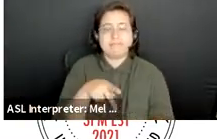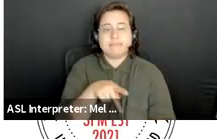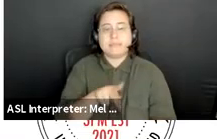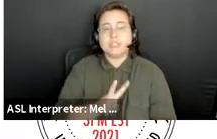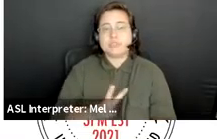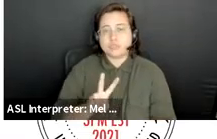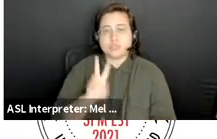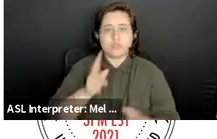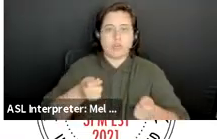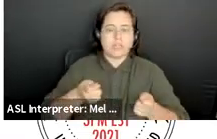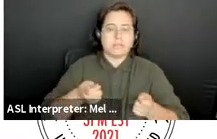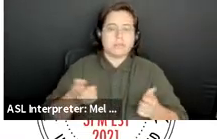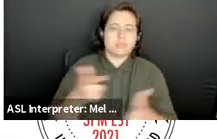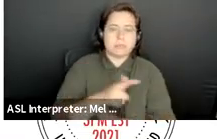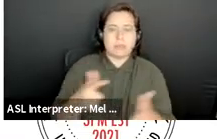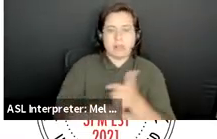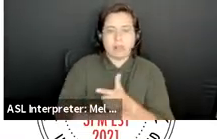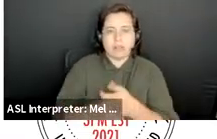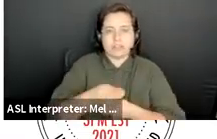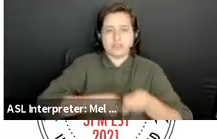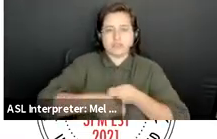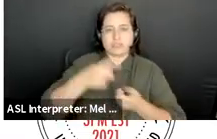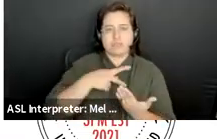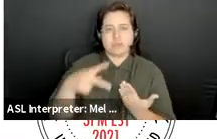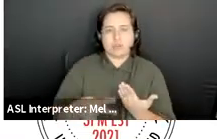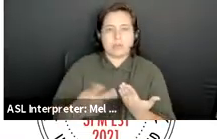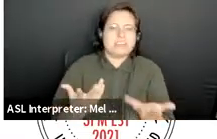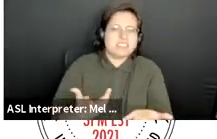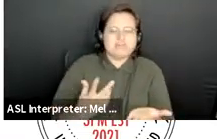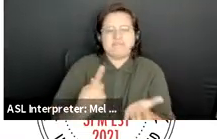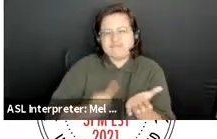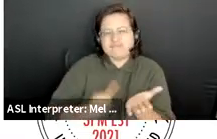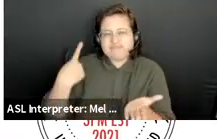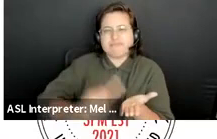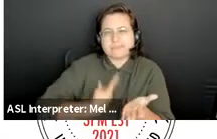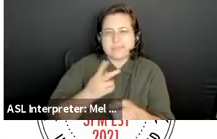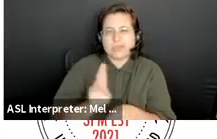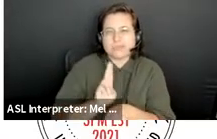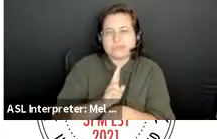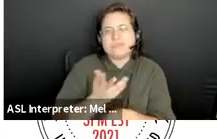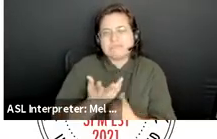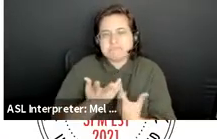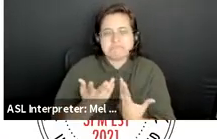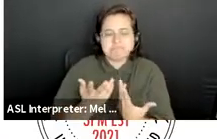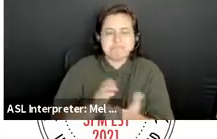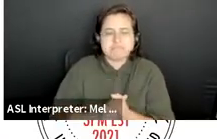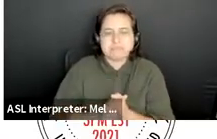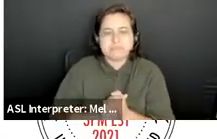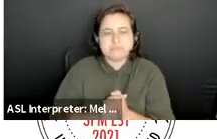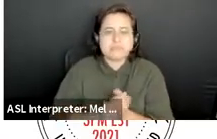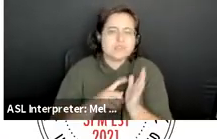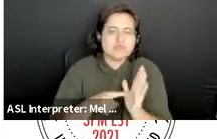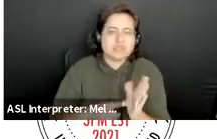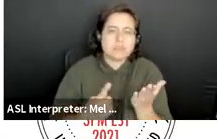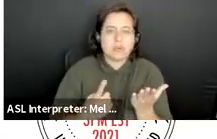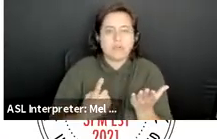exchange programs. These typically are not in as much use, except for with a couple of limited examples. So the American